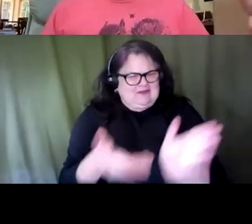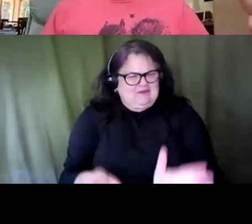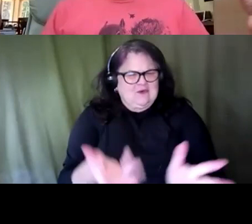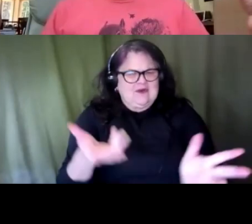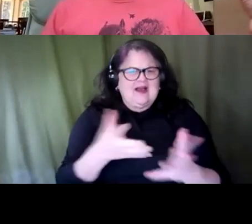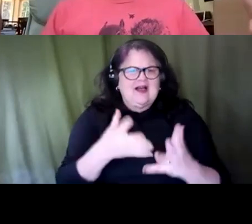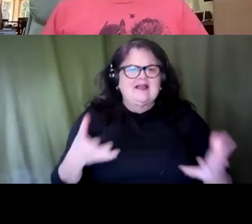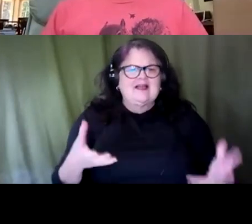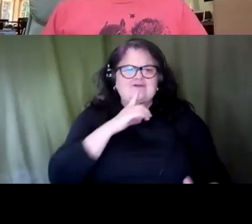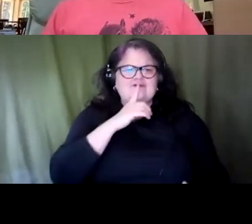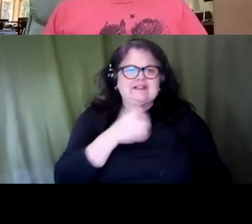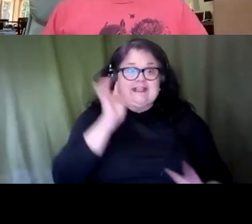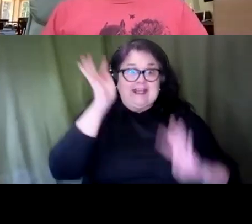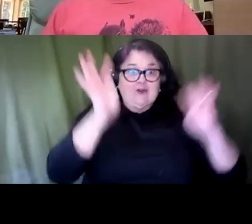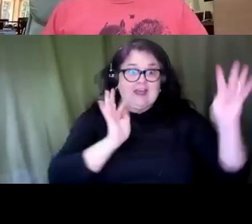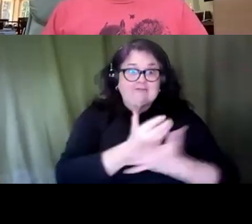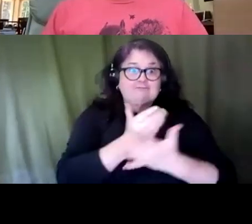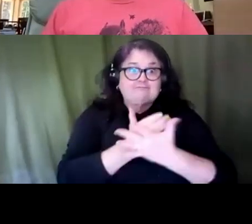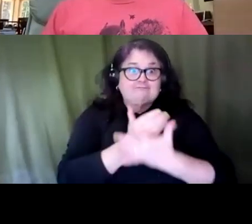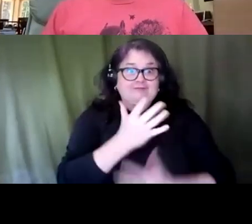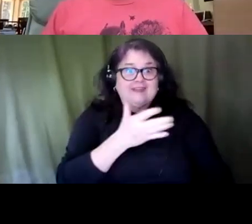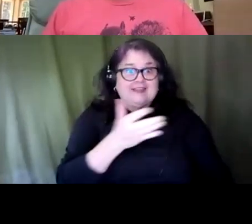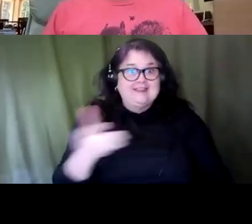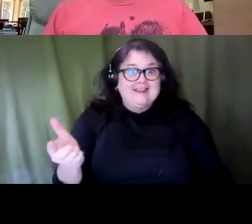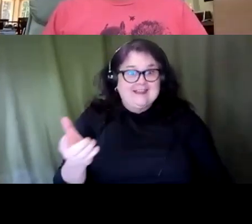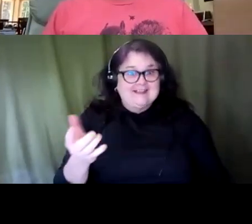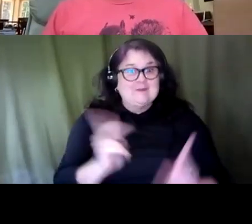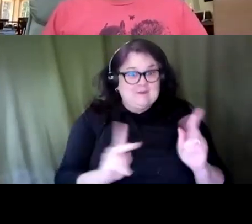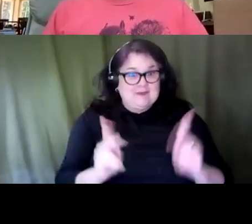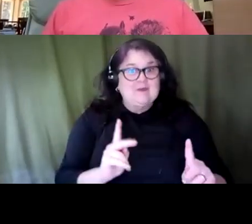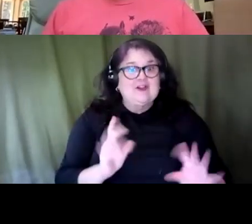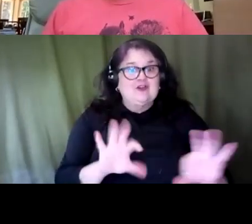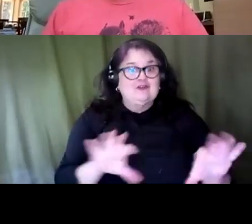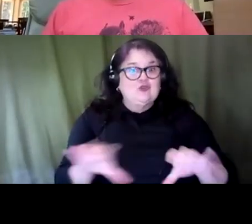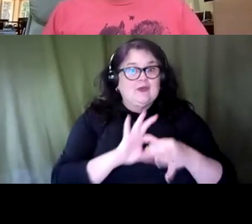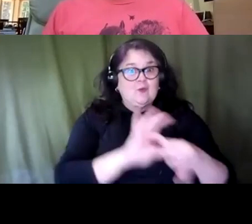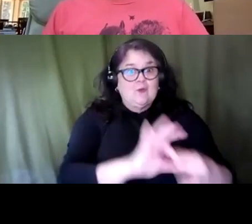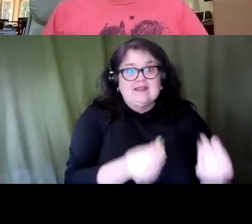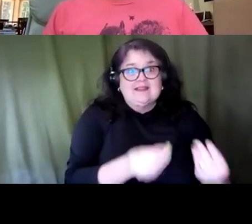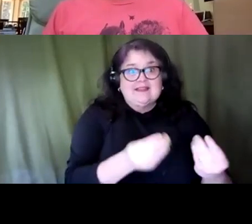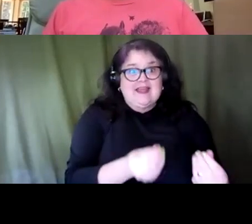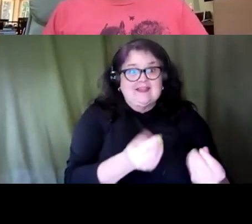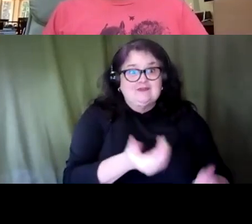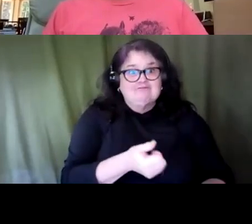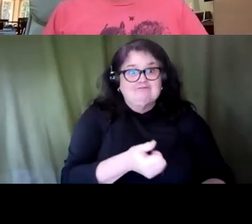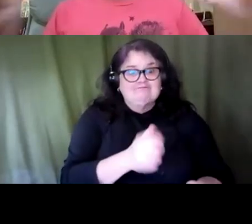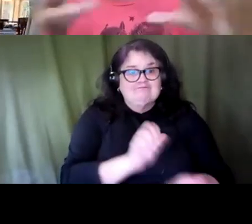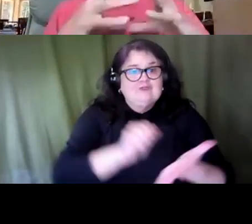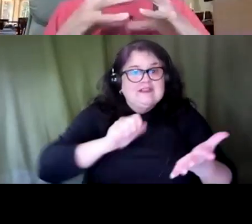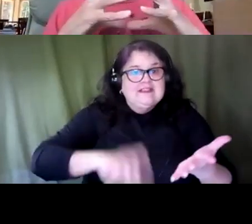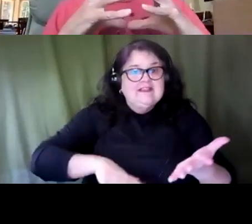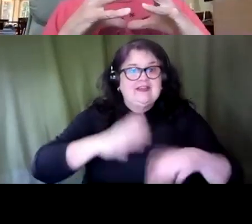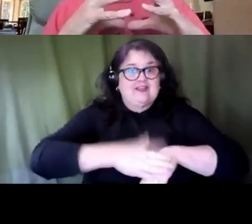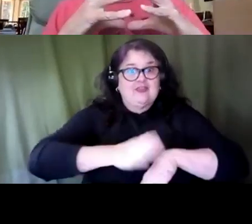really innovative things that people are doing with land to alleviate the threats that we're facing as a society. So